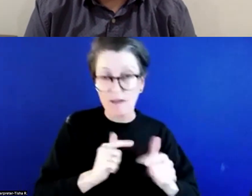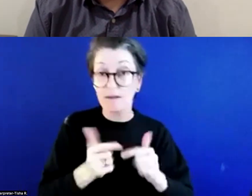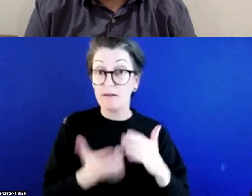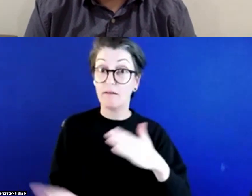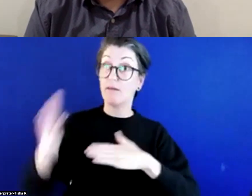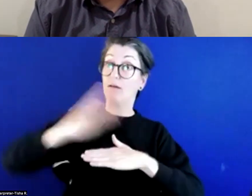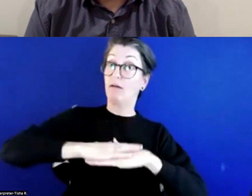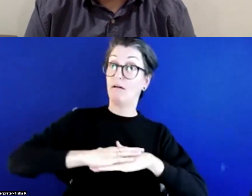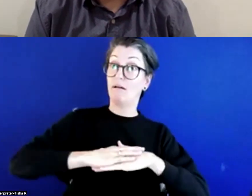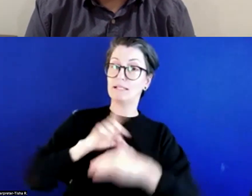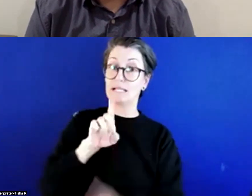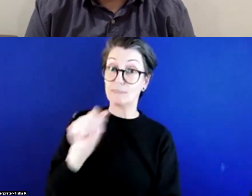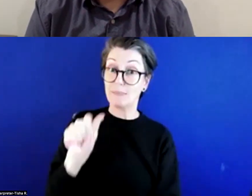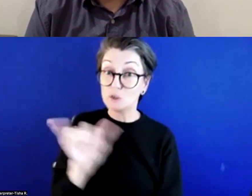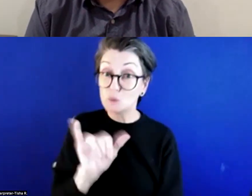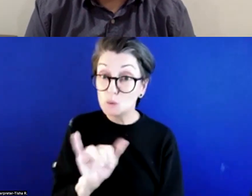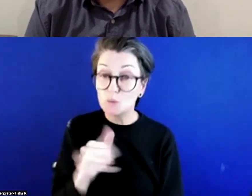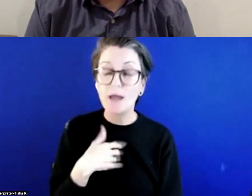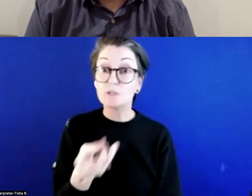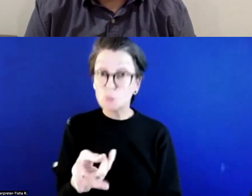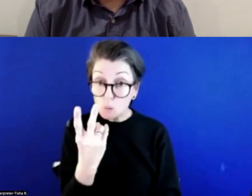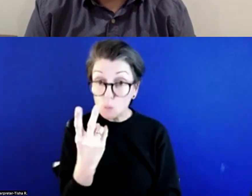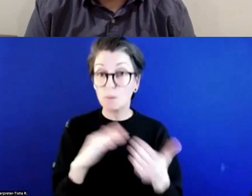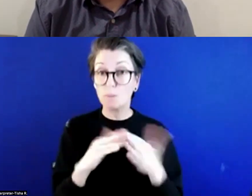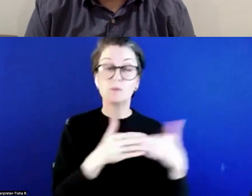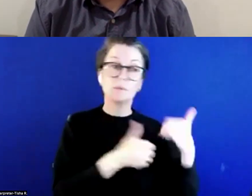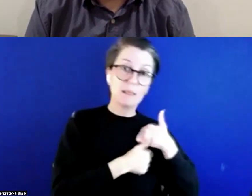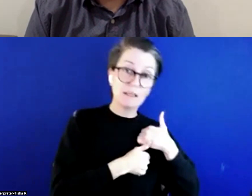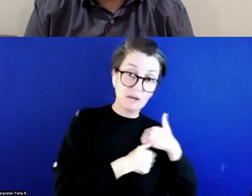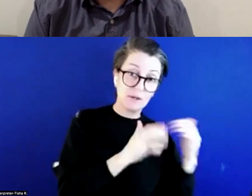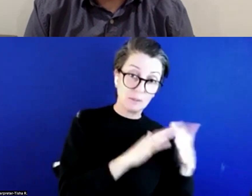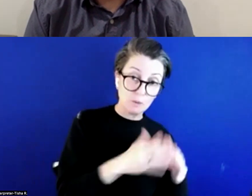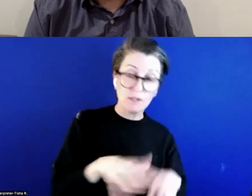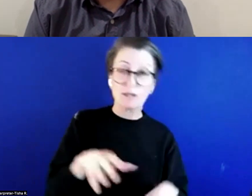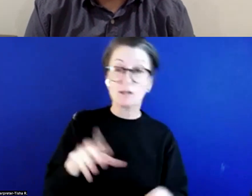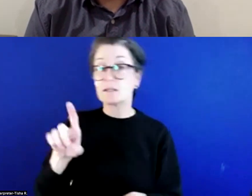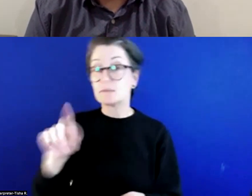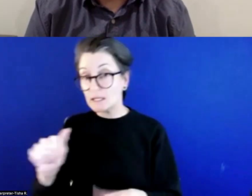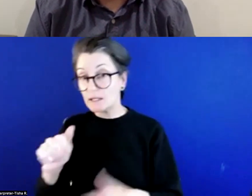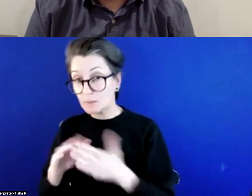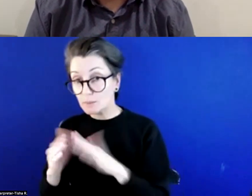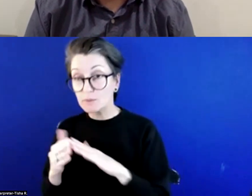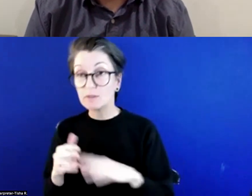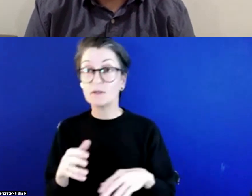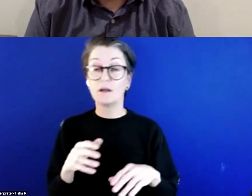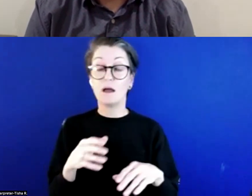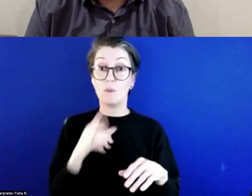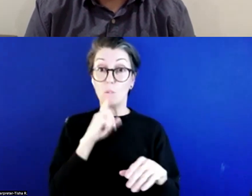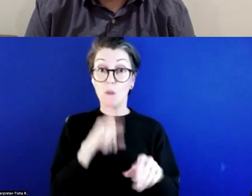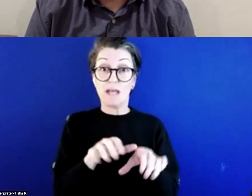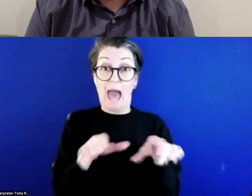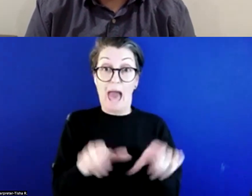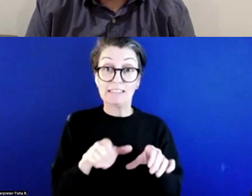disability, that's 2 different communities that are, you're a part of, but leaving the active duty service is really